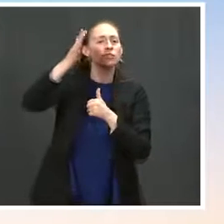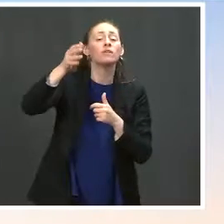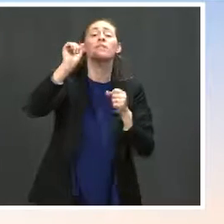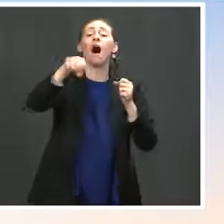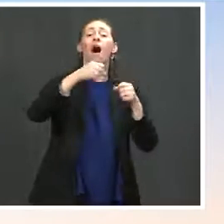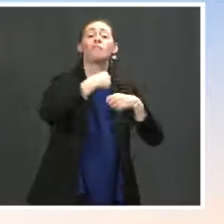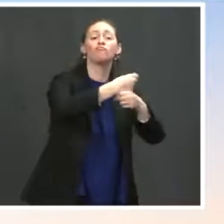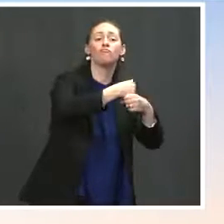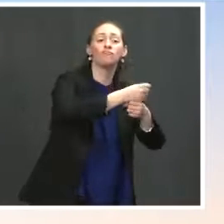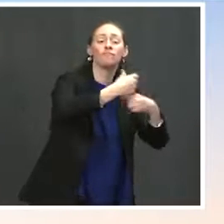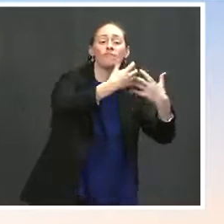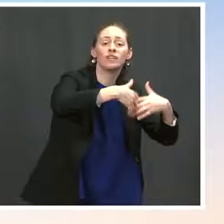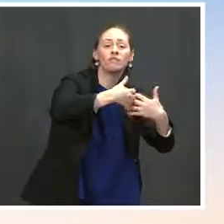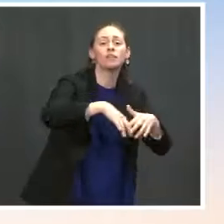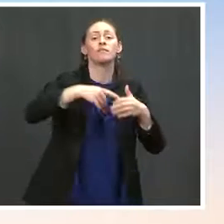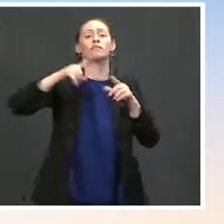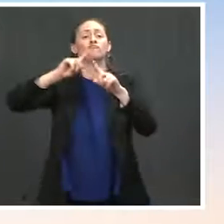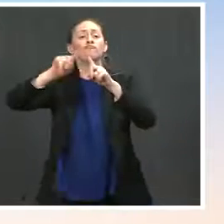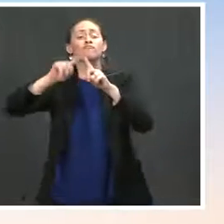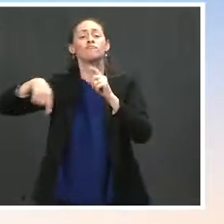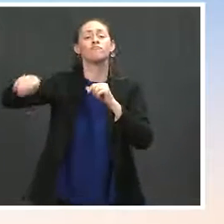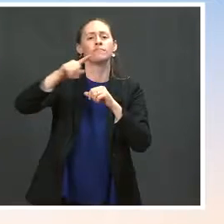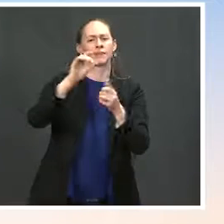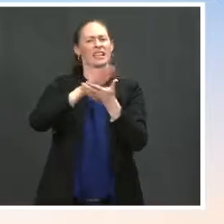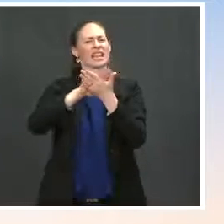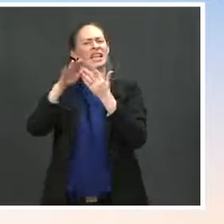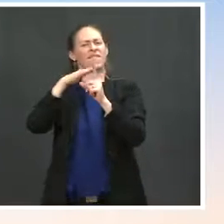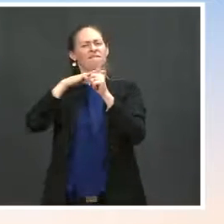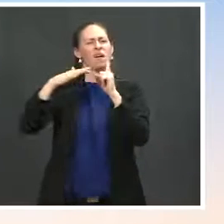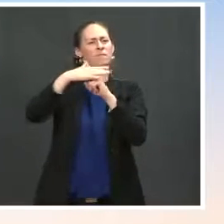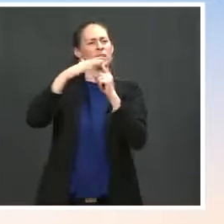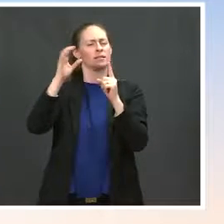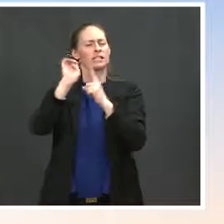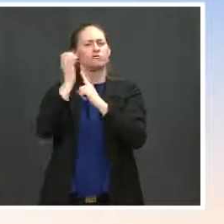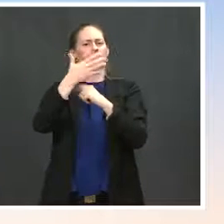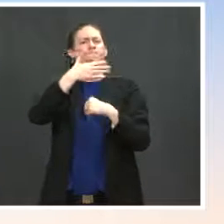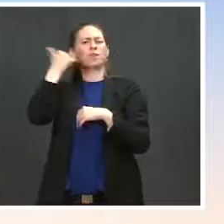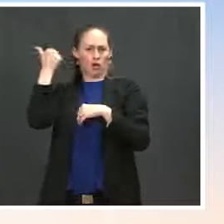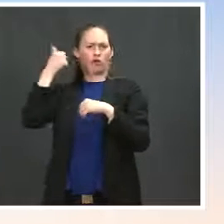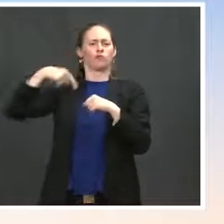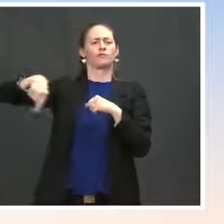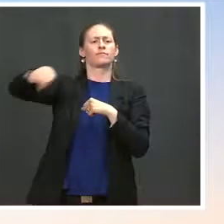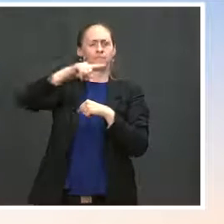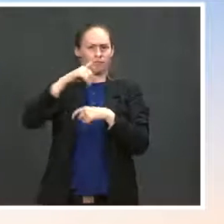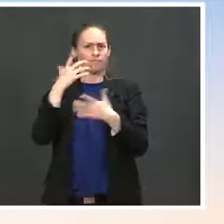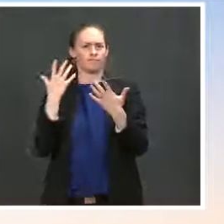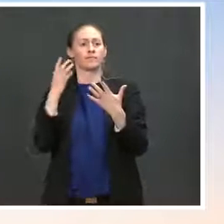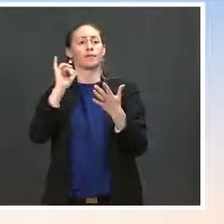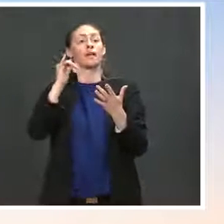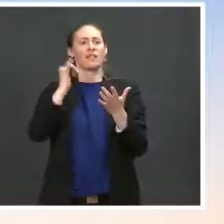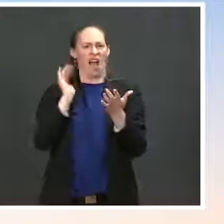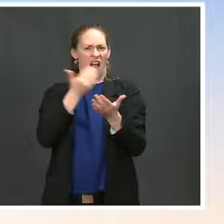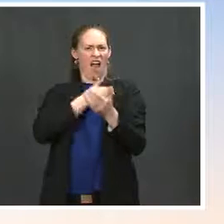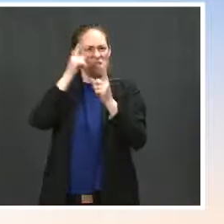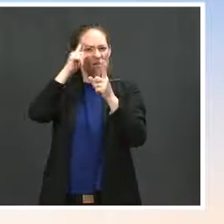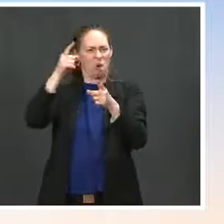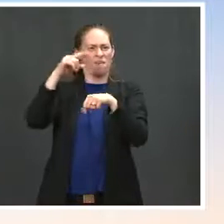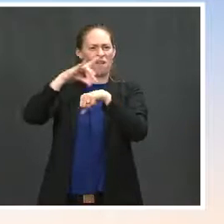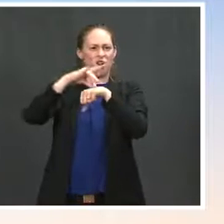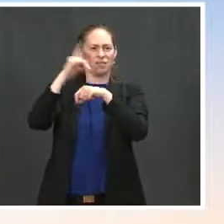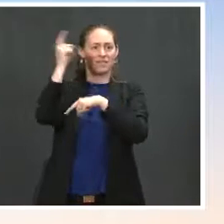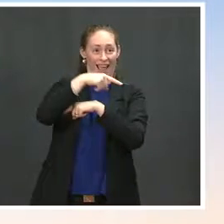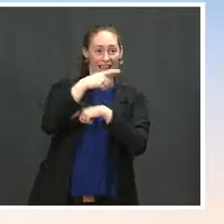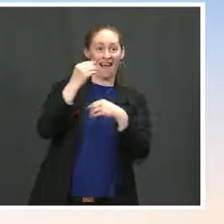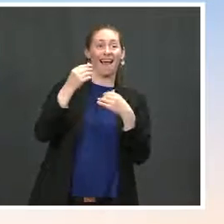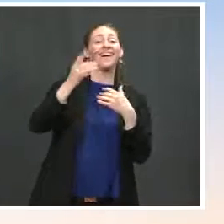technologies. In some ways, for my team, every day since January 20th, has been Earth Day and Jobs Day. Every